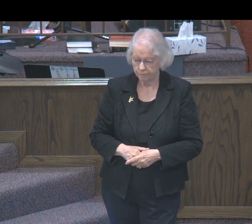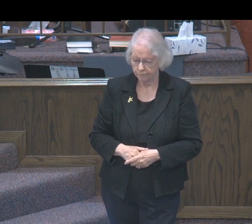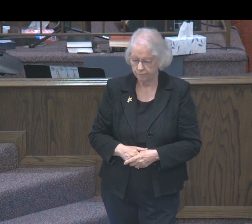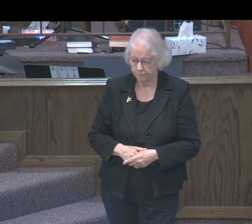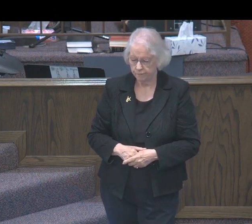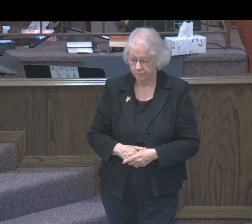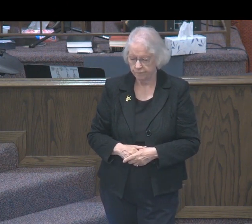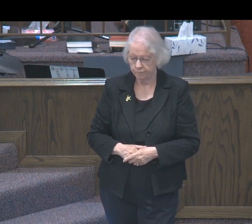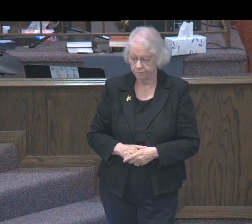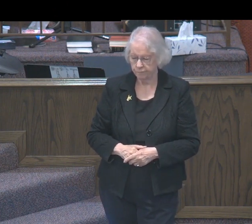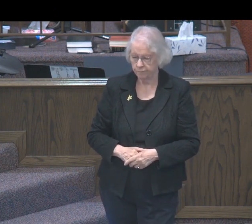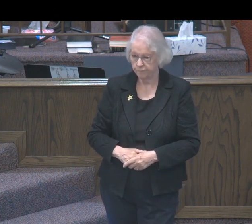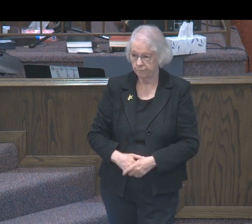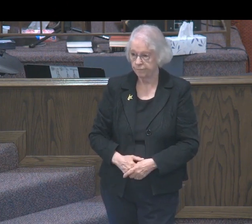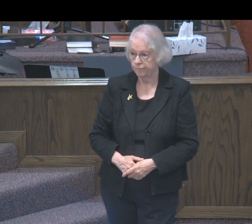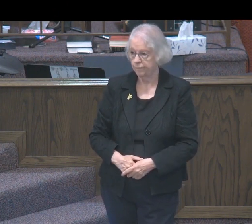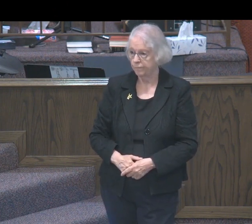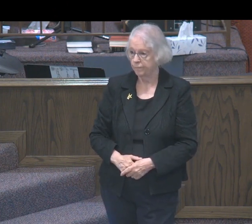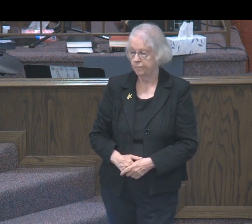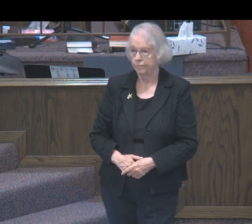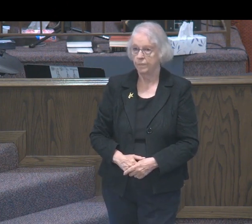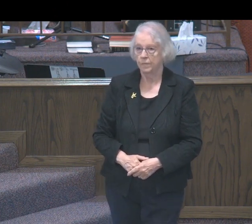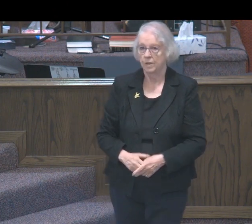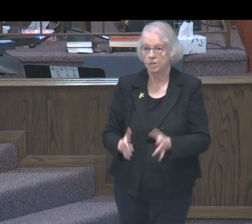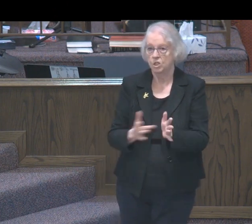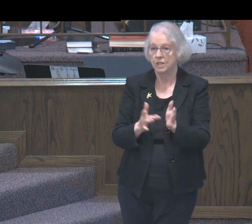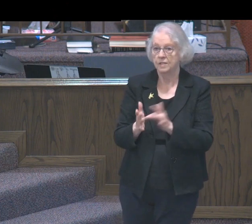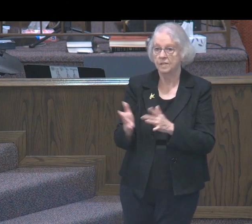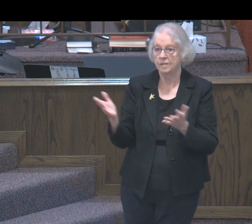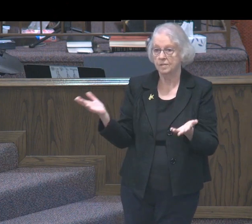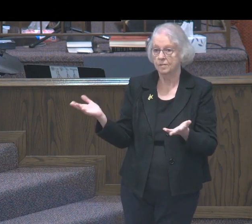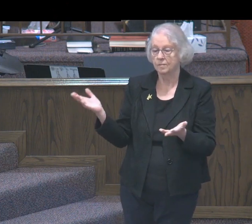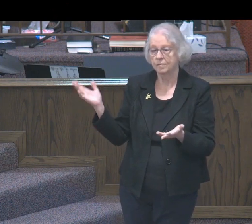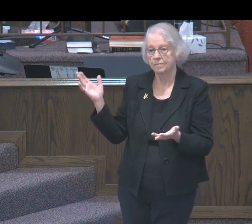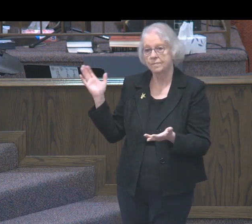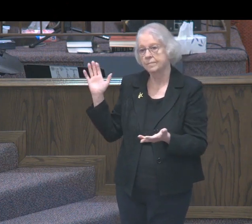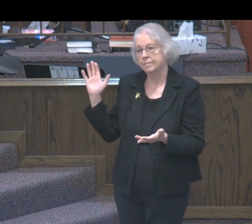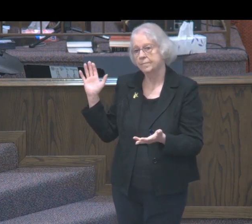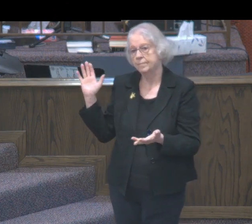Jesus did as he was obedient to the